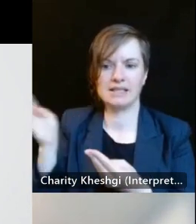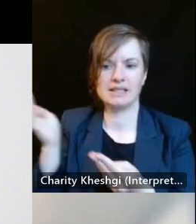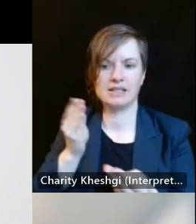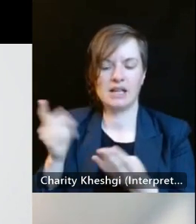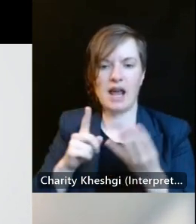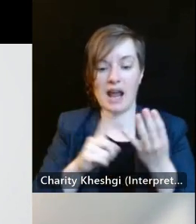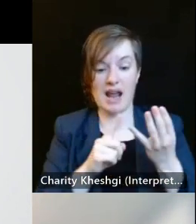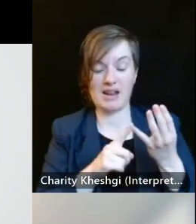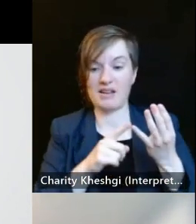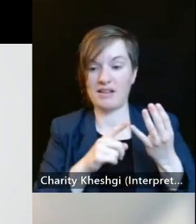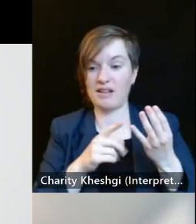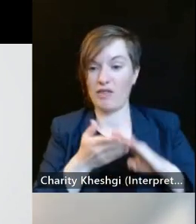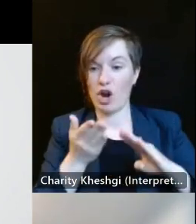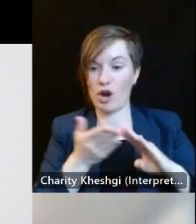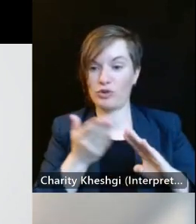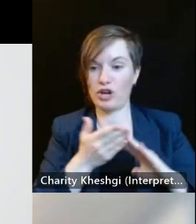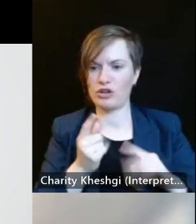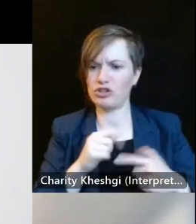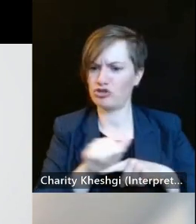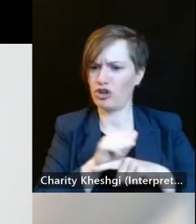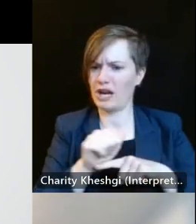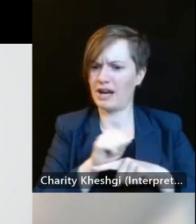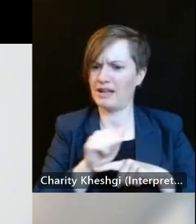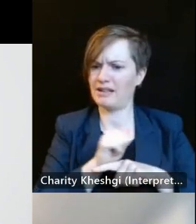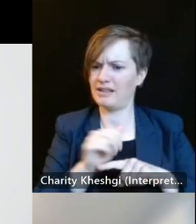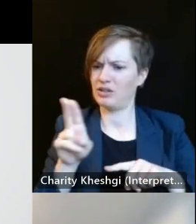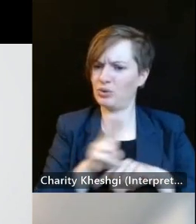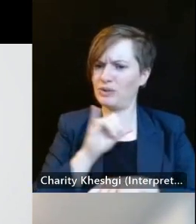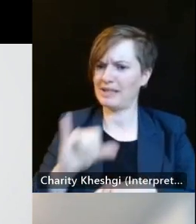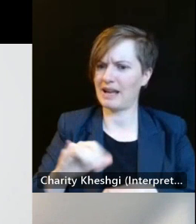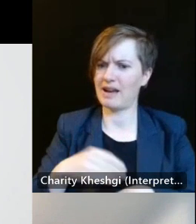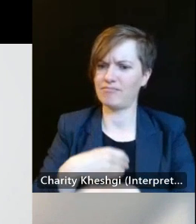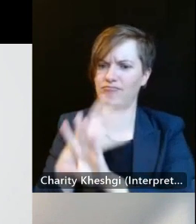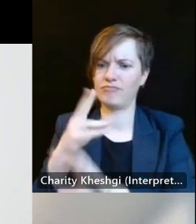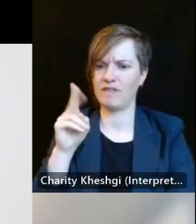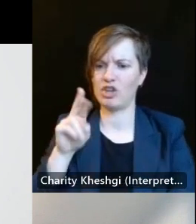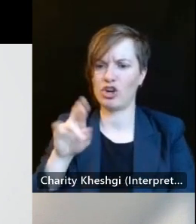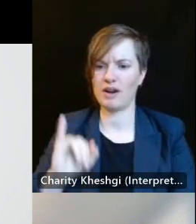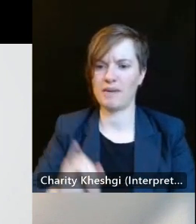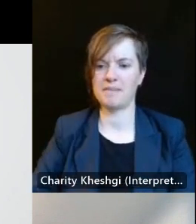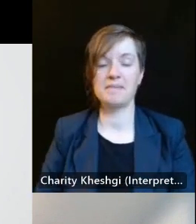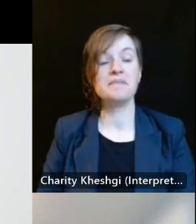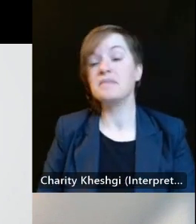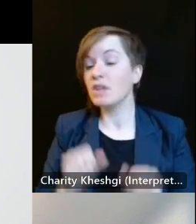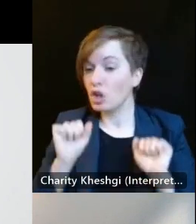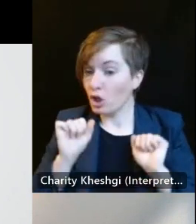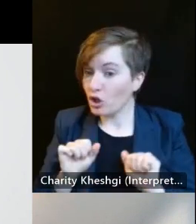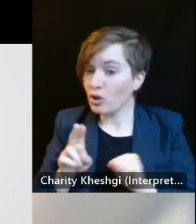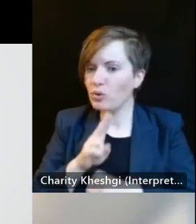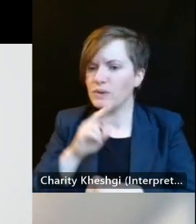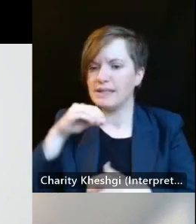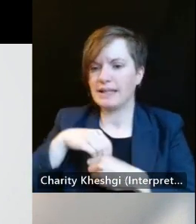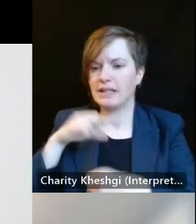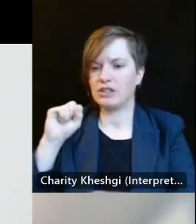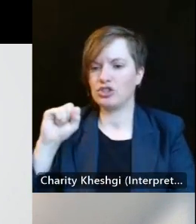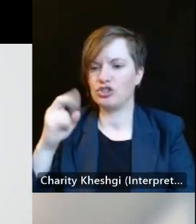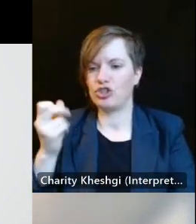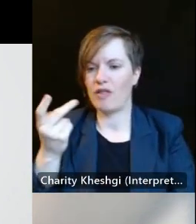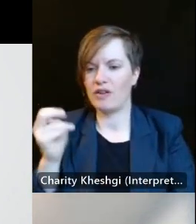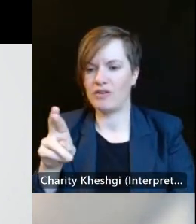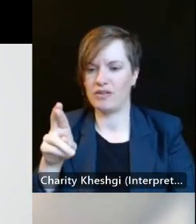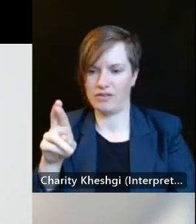interpreting. So again, that might be something, for instance, that can be used in a shelter, in specific